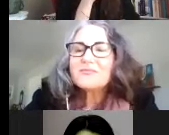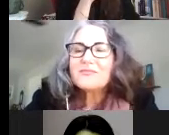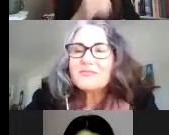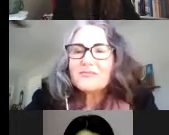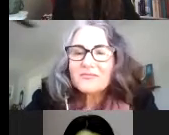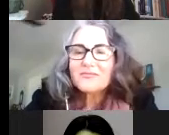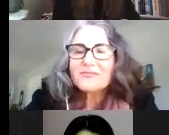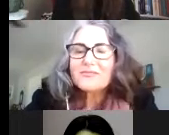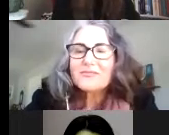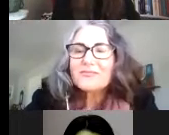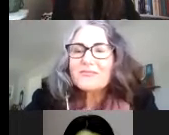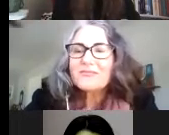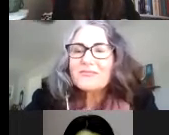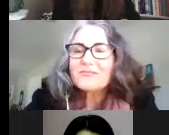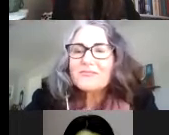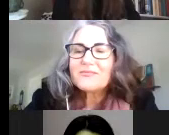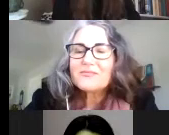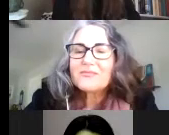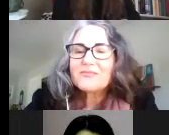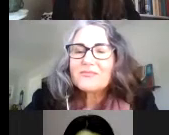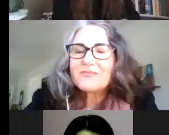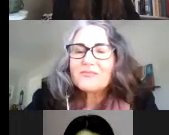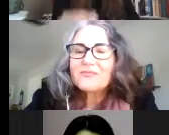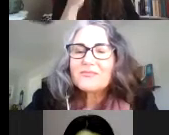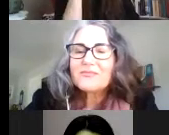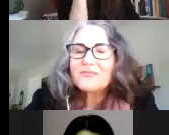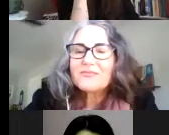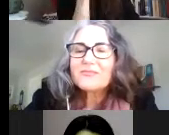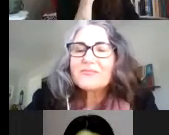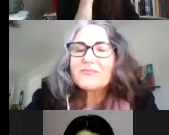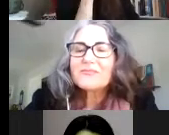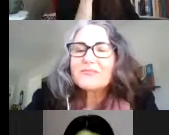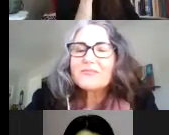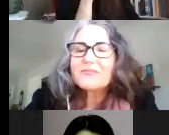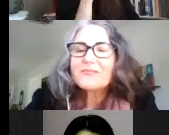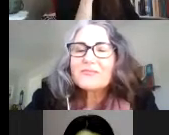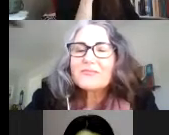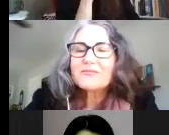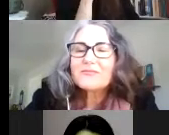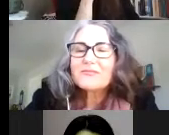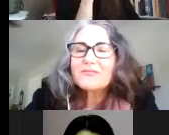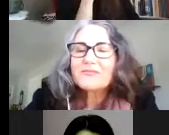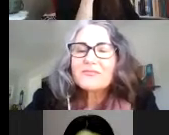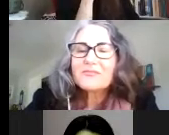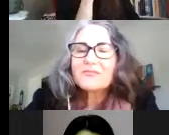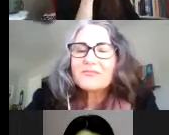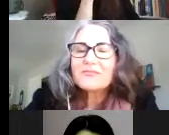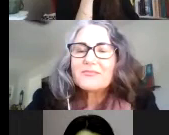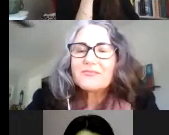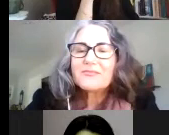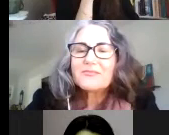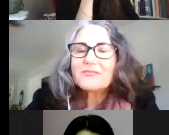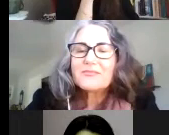study I conducted about the development of bidirectional exchange. And then, but actually, you